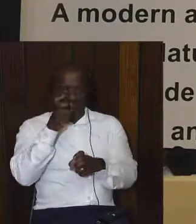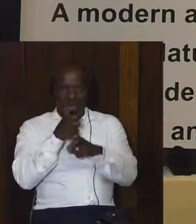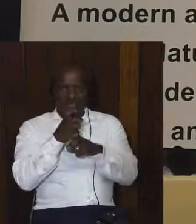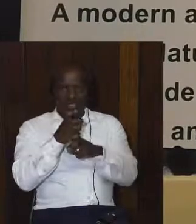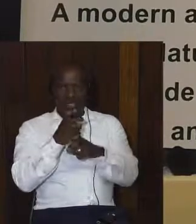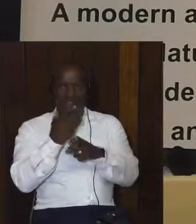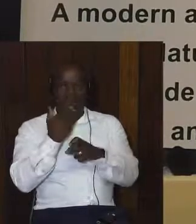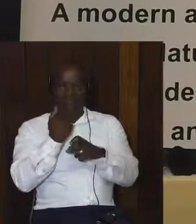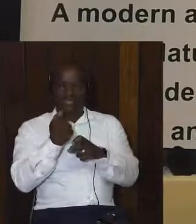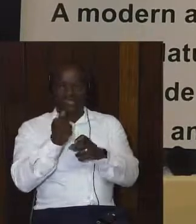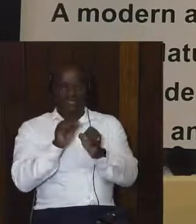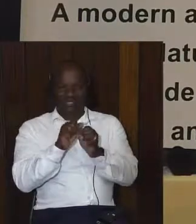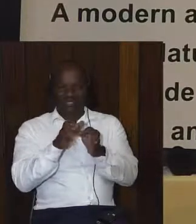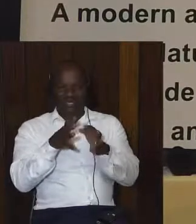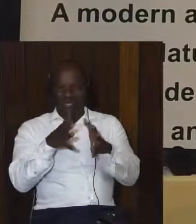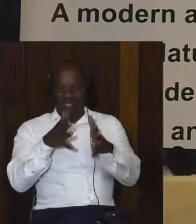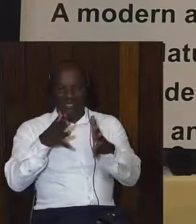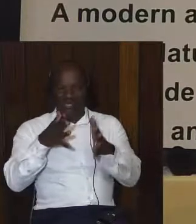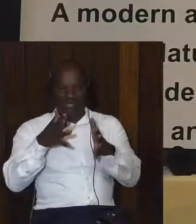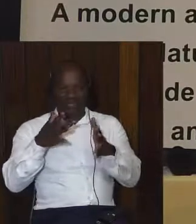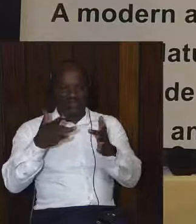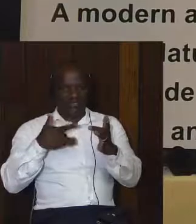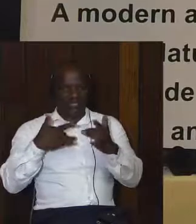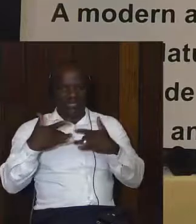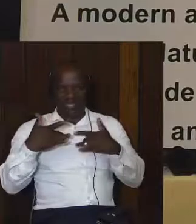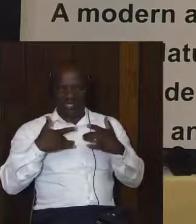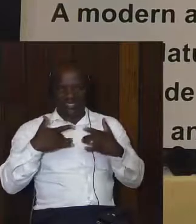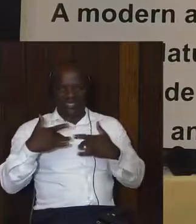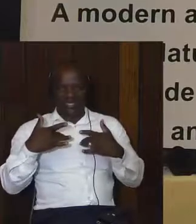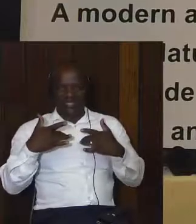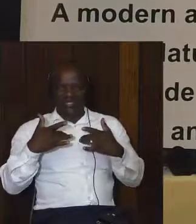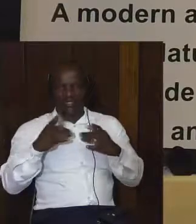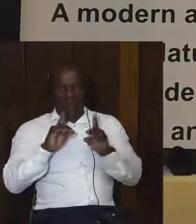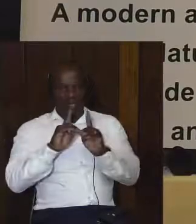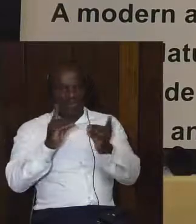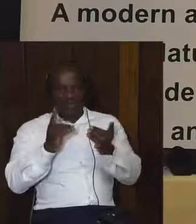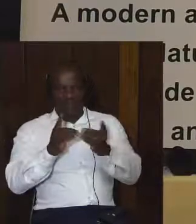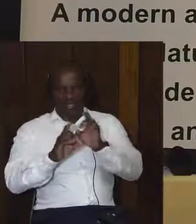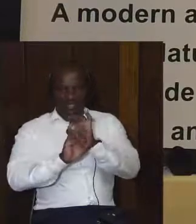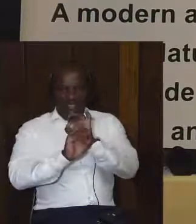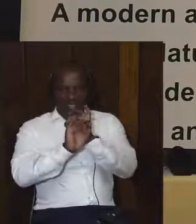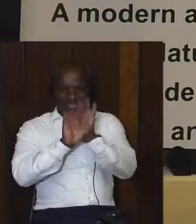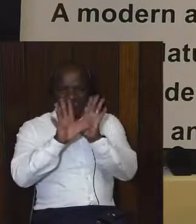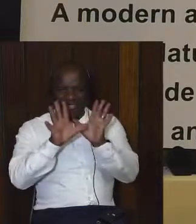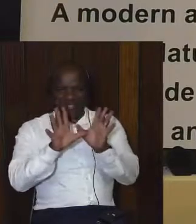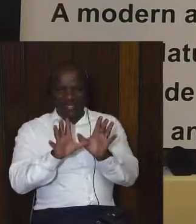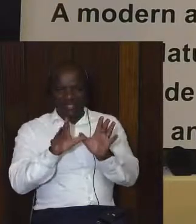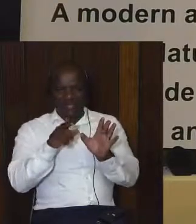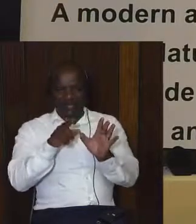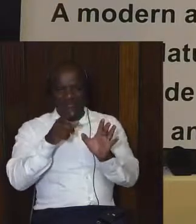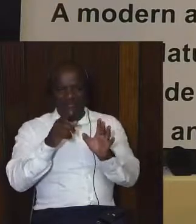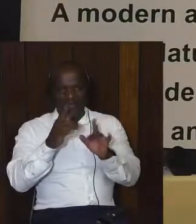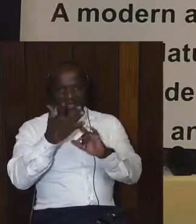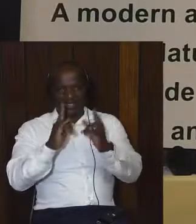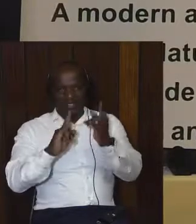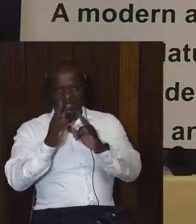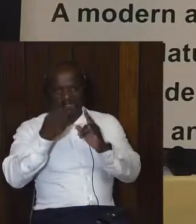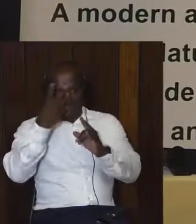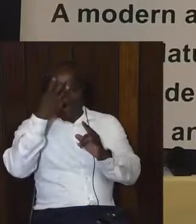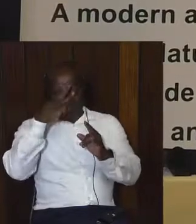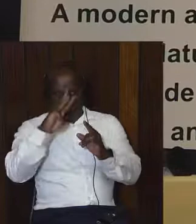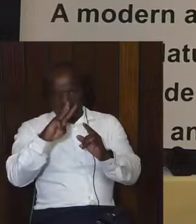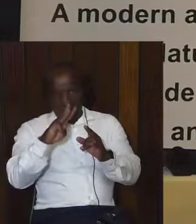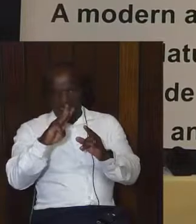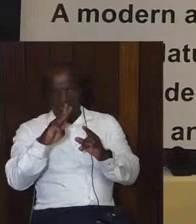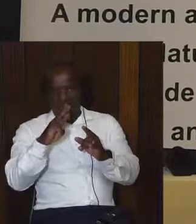can the department outline to us very clear what are the issues raised by the city of Tshwane?